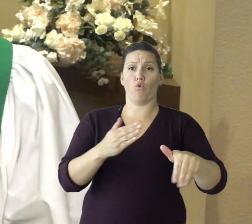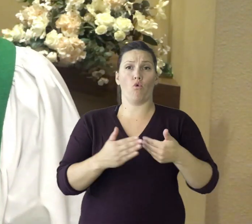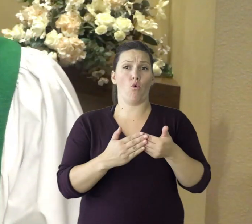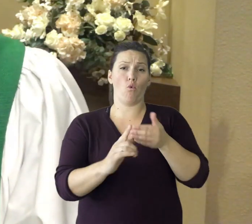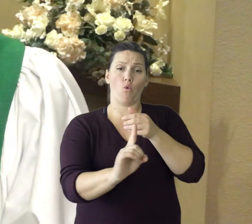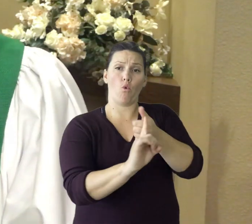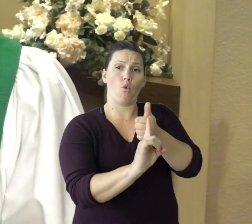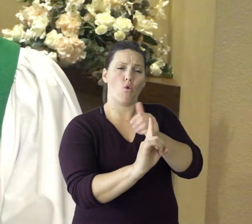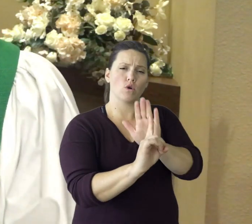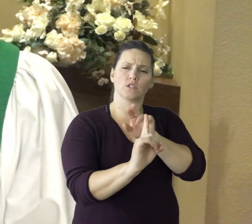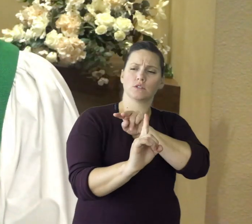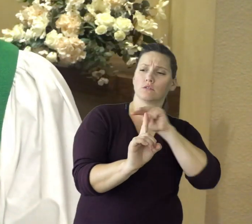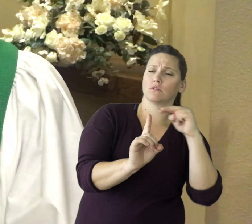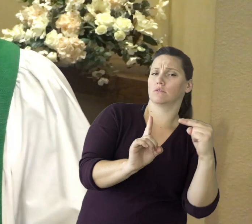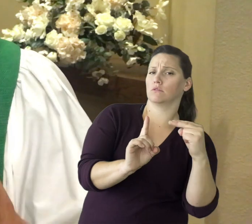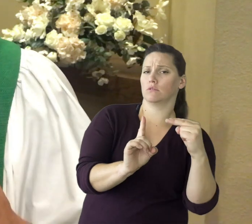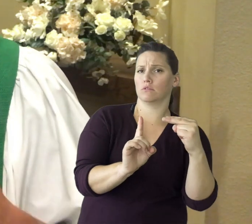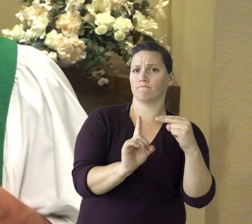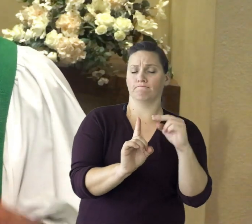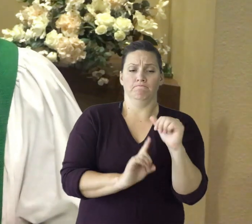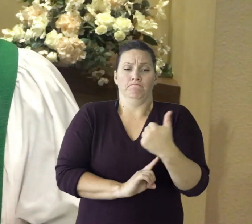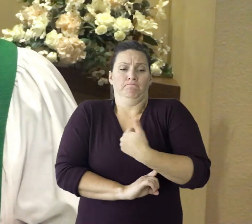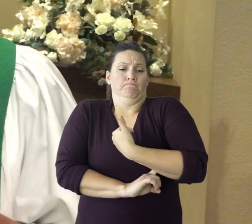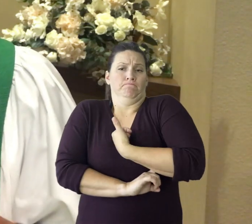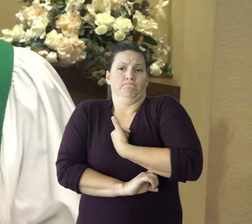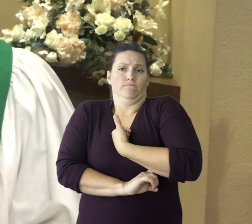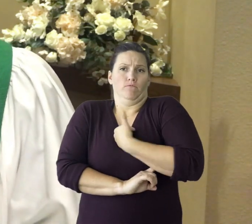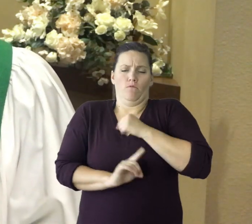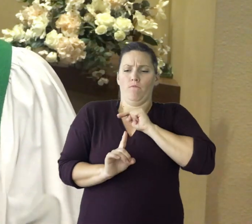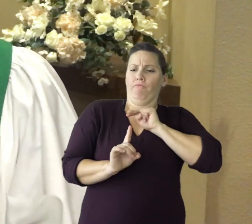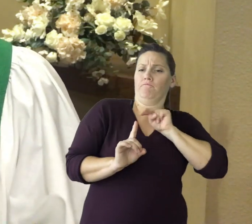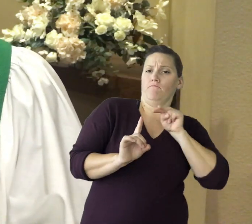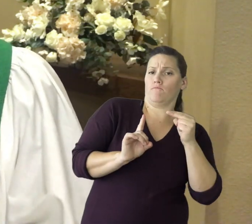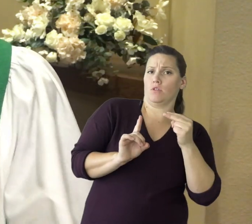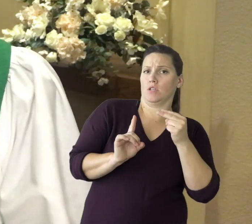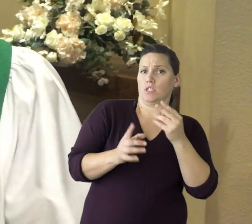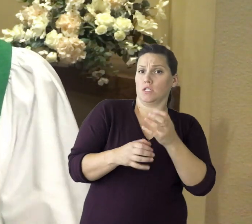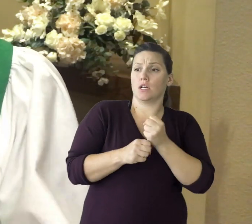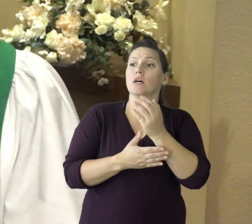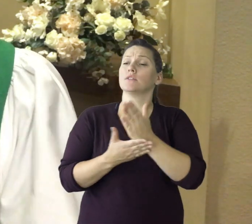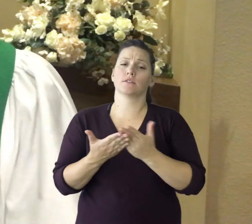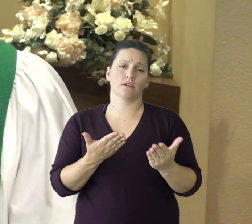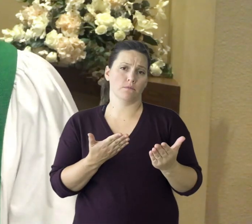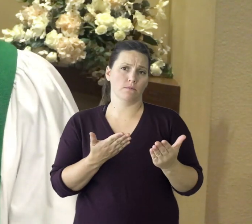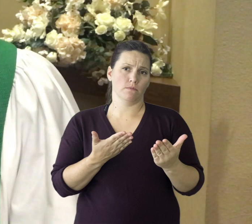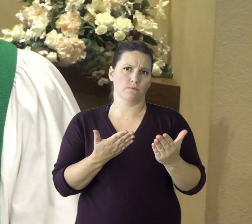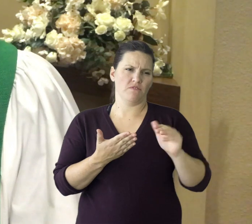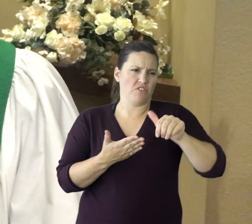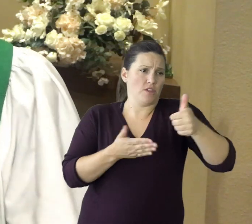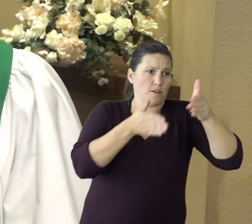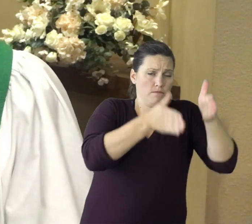your point of view. It's a self viewpoint, where you're getting something